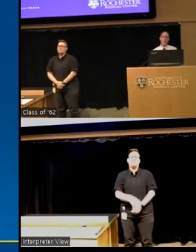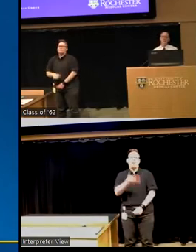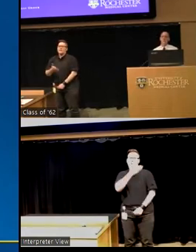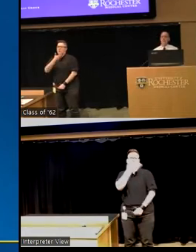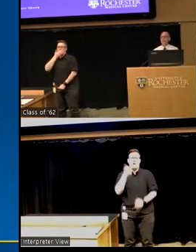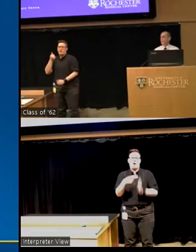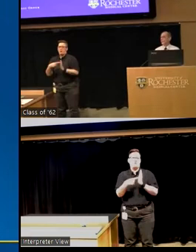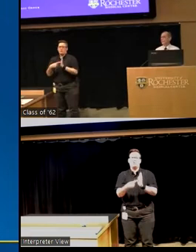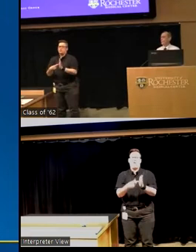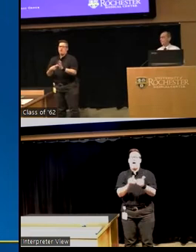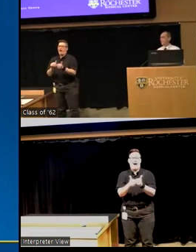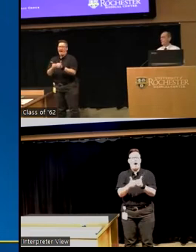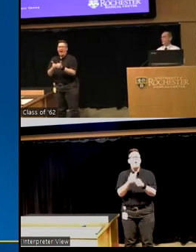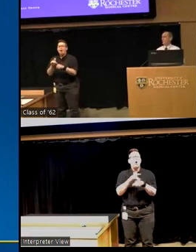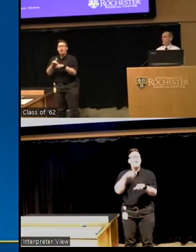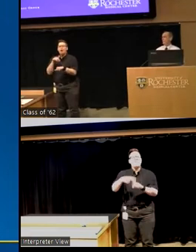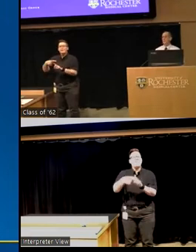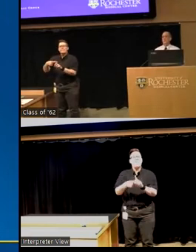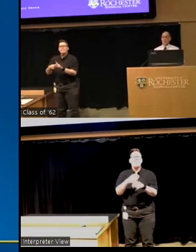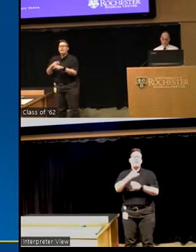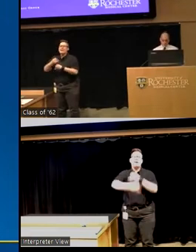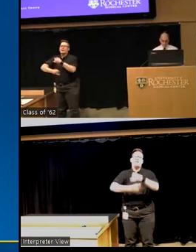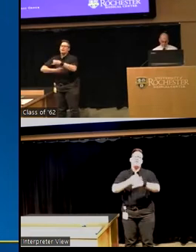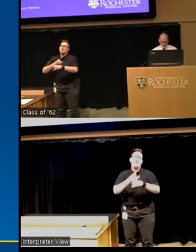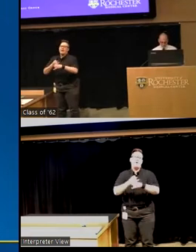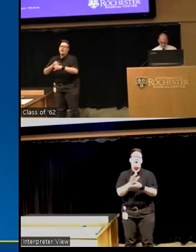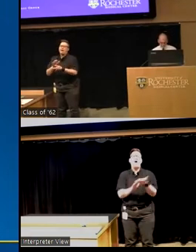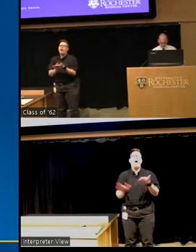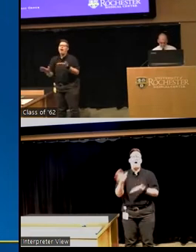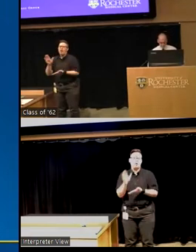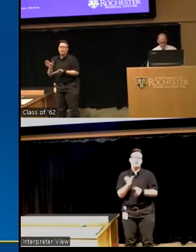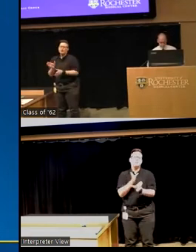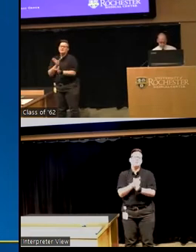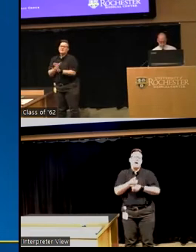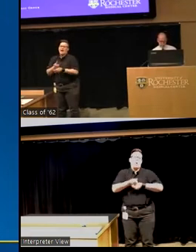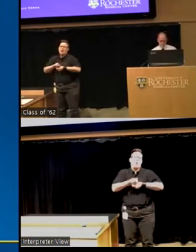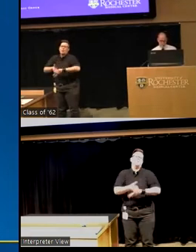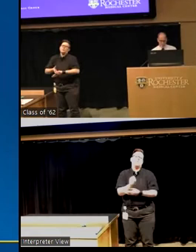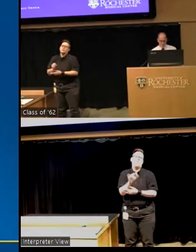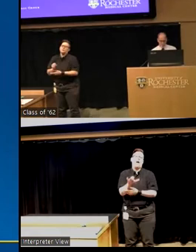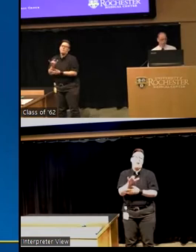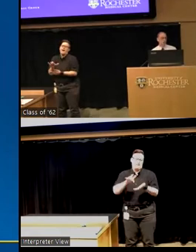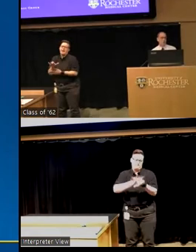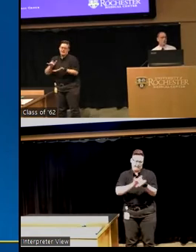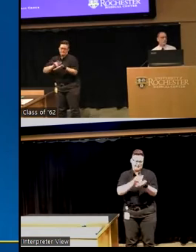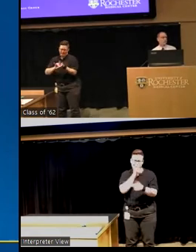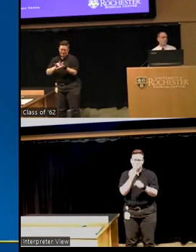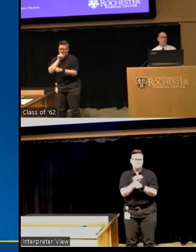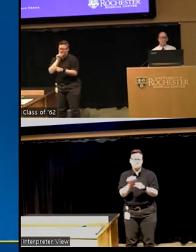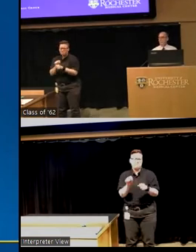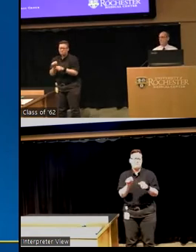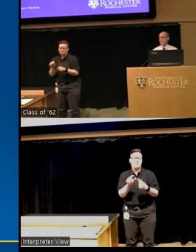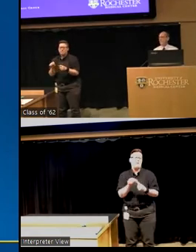display than earlier this month at the International College of Psychosomatic Medicine, when that was just